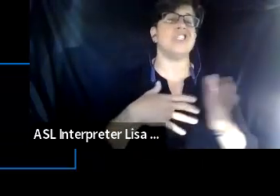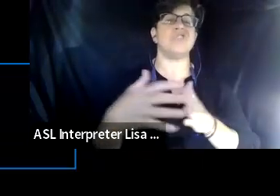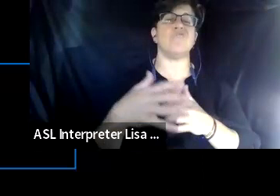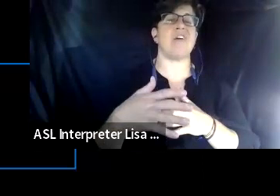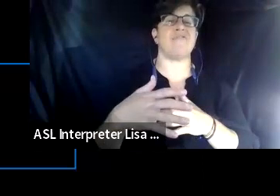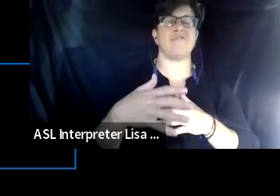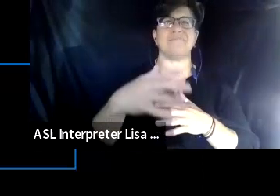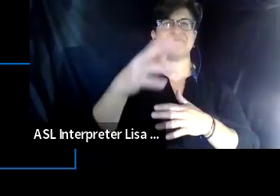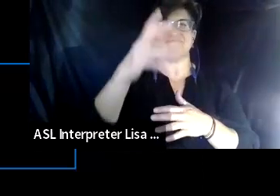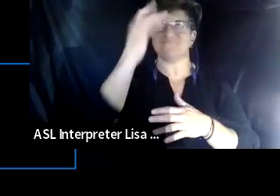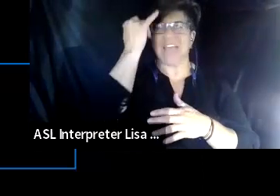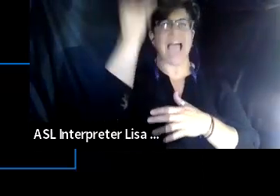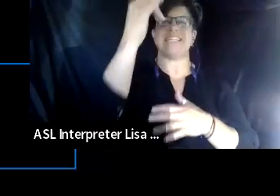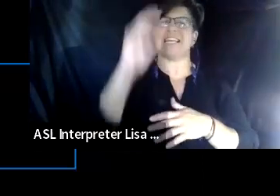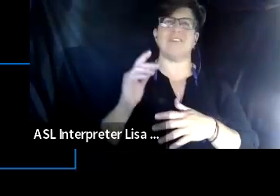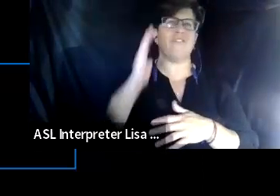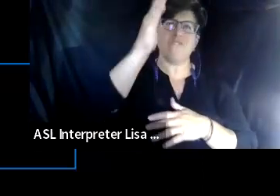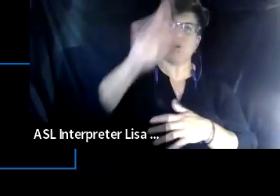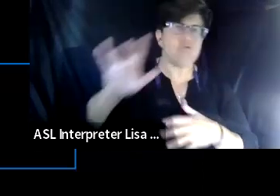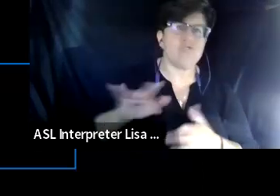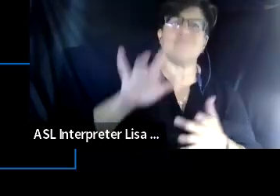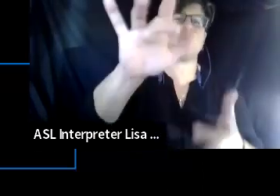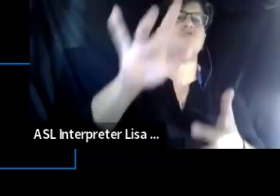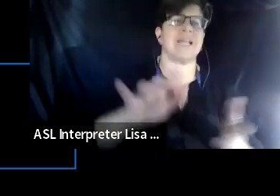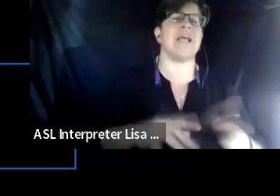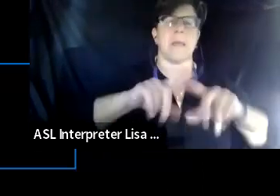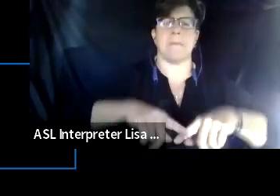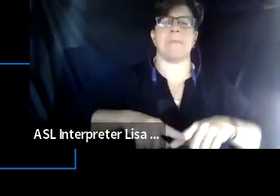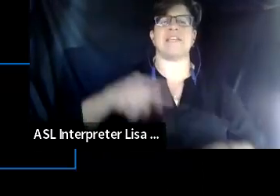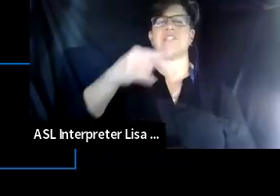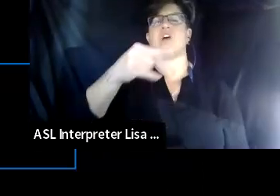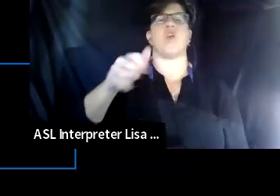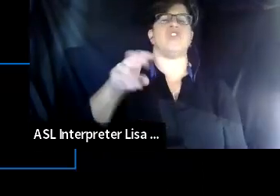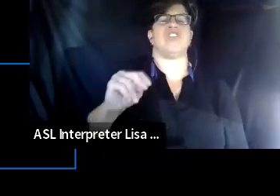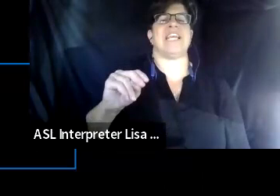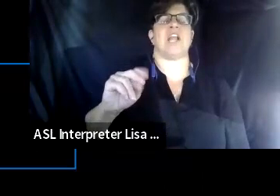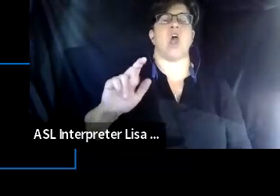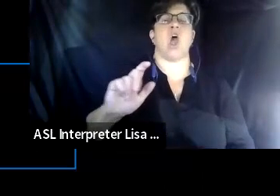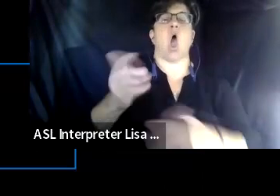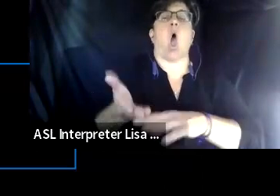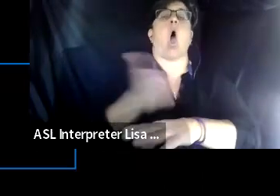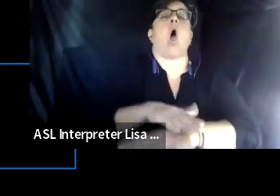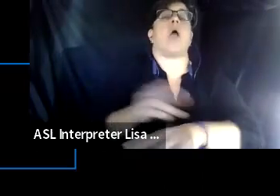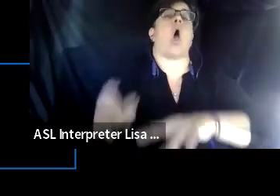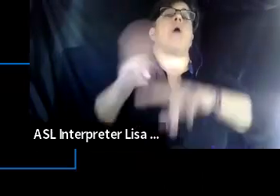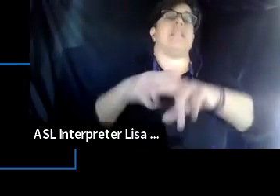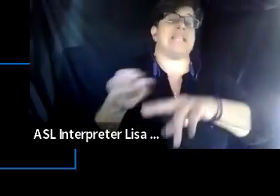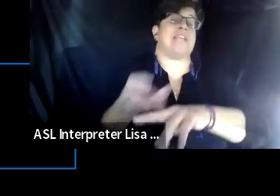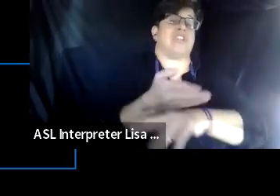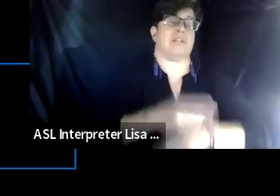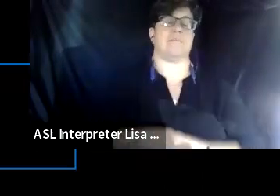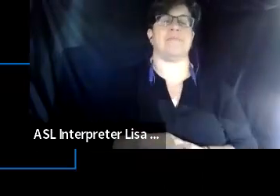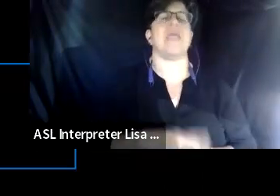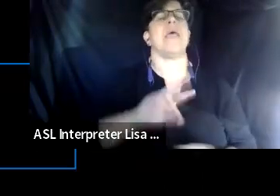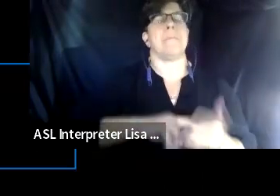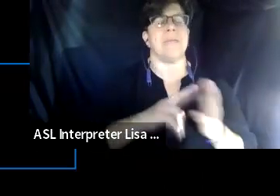as a roadmap towards treatment based on gene augmentation, as Shiri mentioned earlier. In other words, delivering a normal